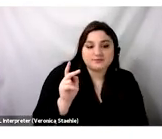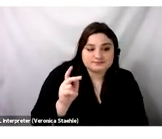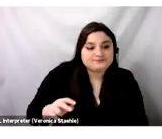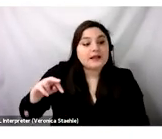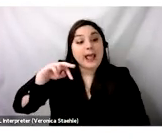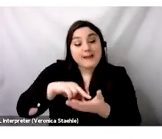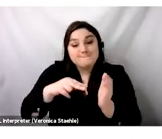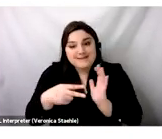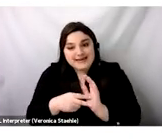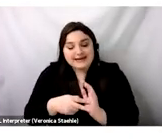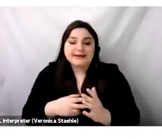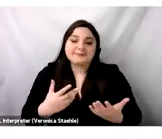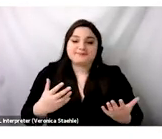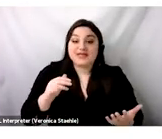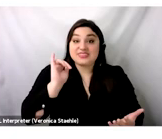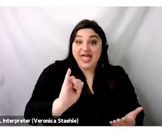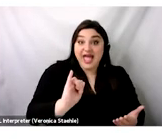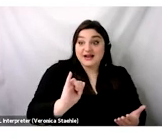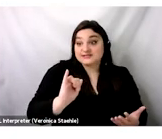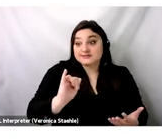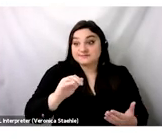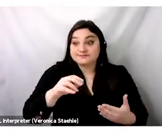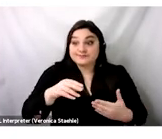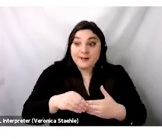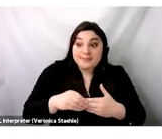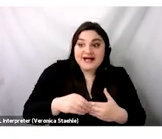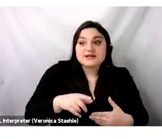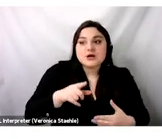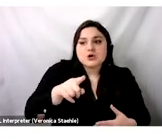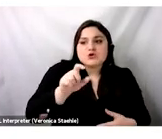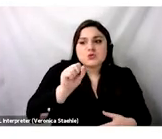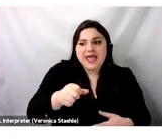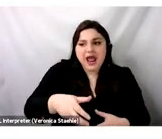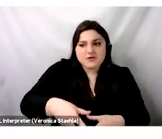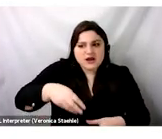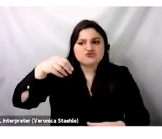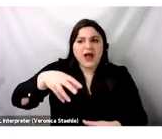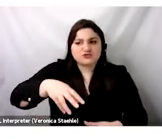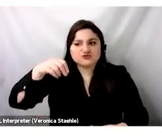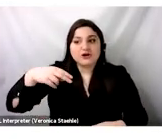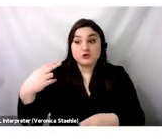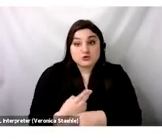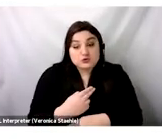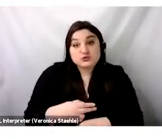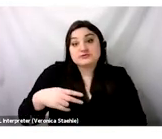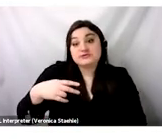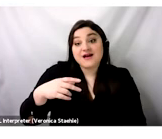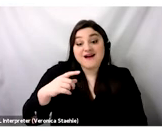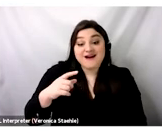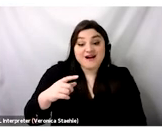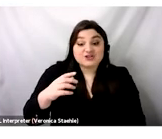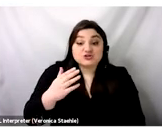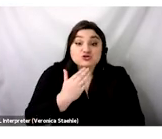can extract, compounds of corn and sugar and make plastic and make PLA. So it's not